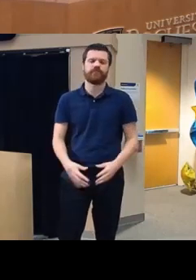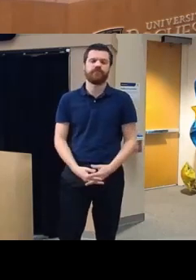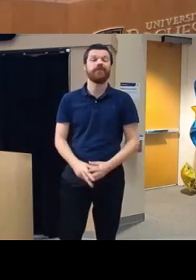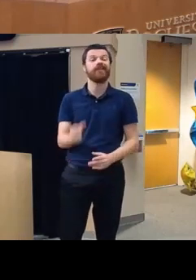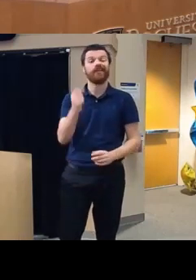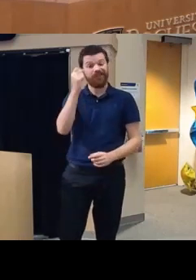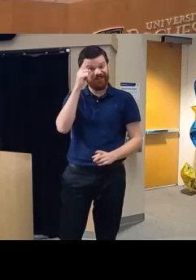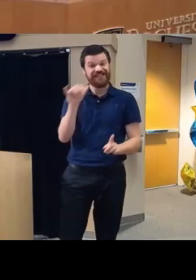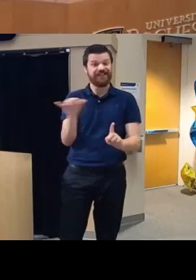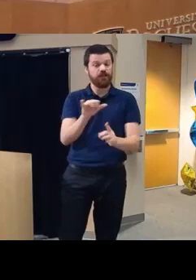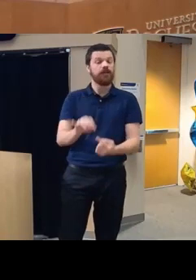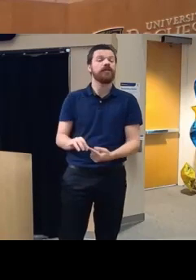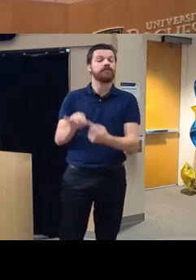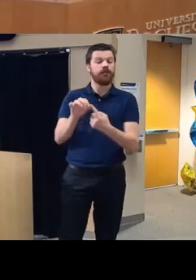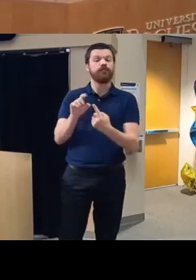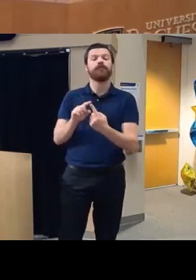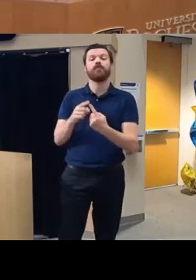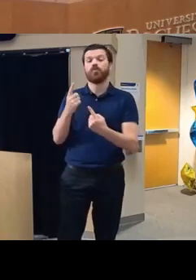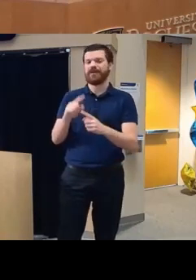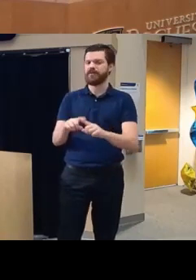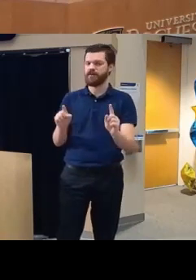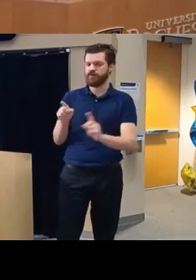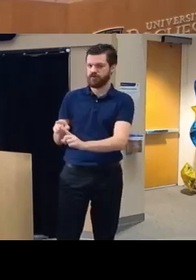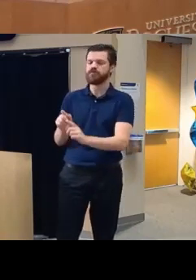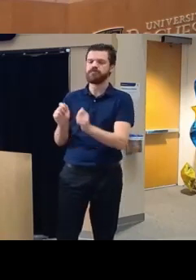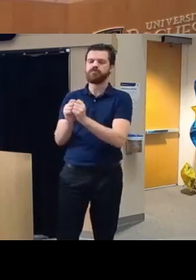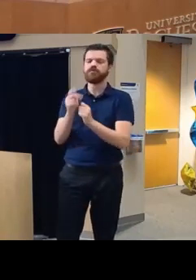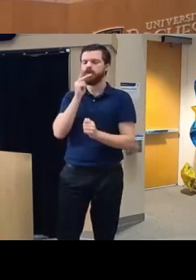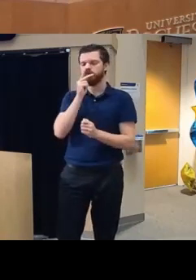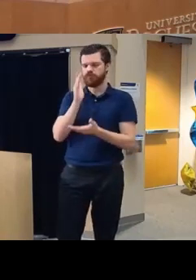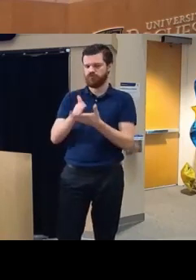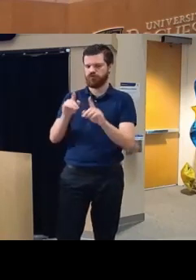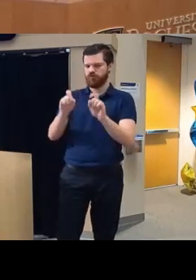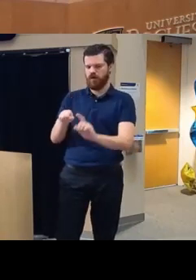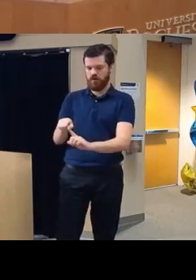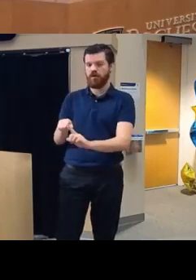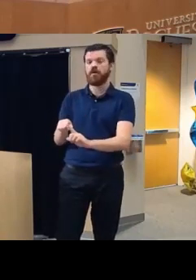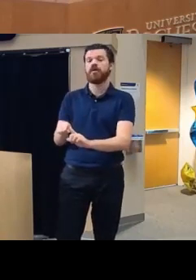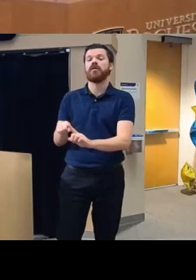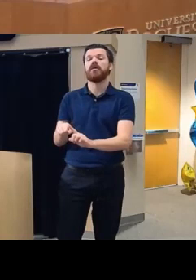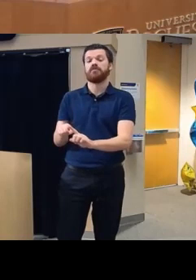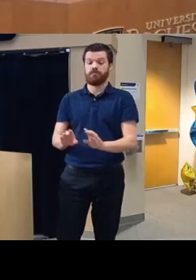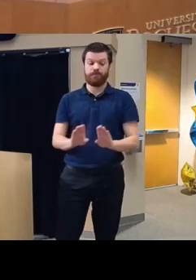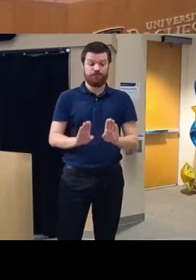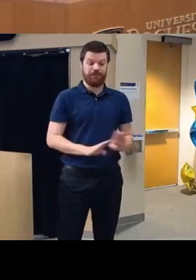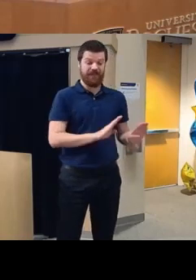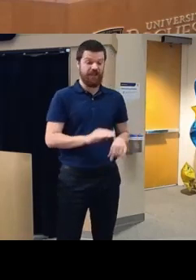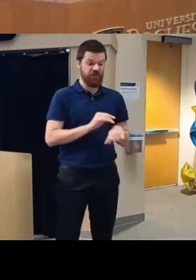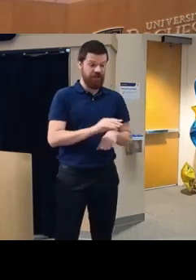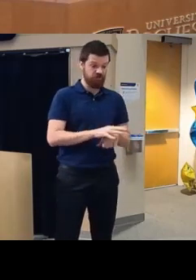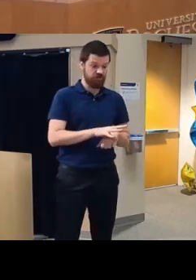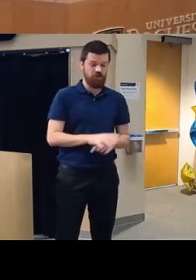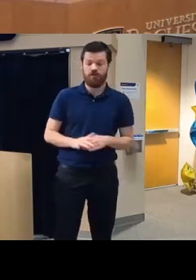trials, except that what we did here was that we combined behavioral counseling